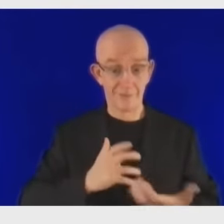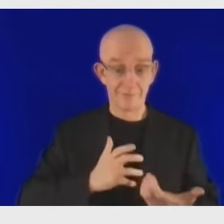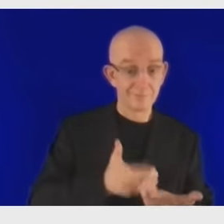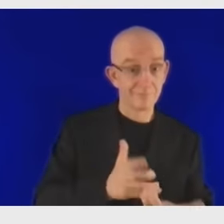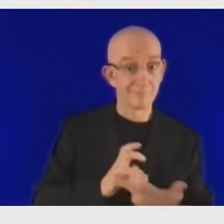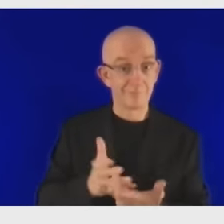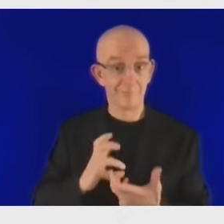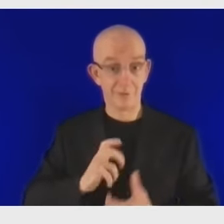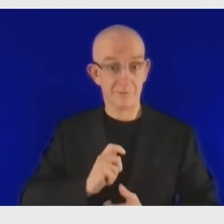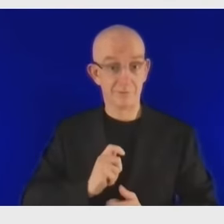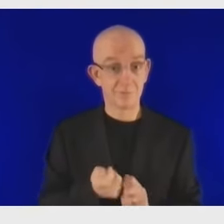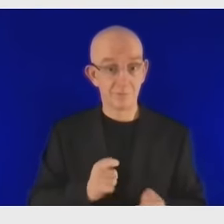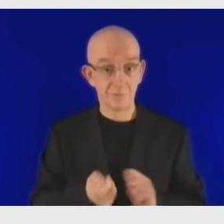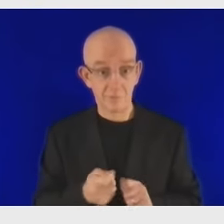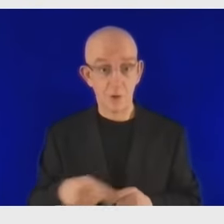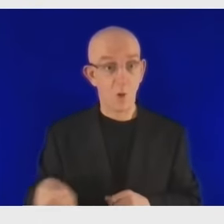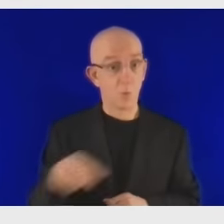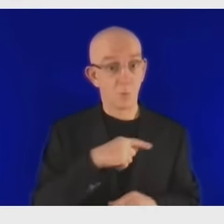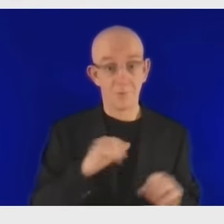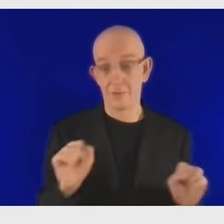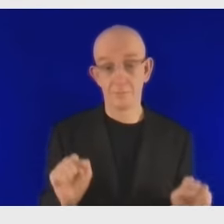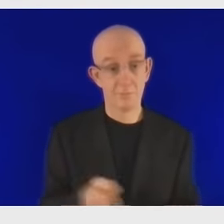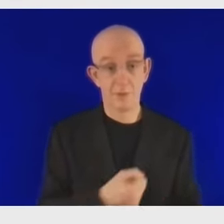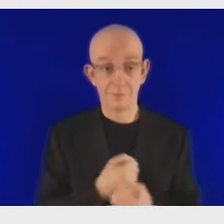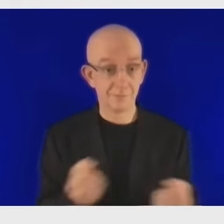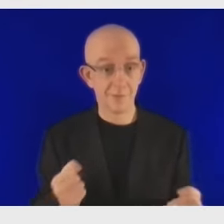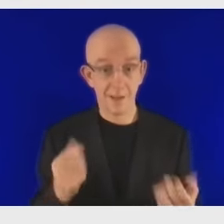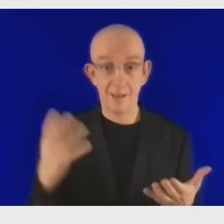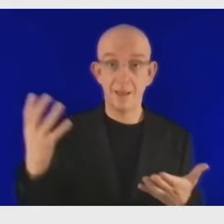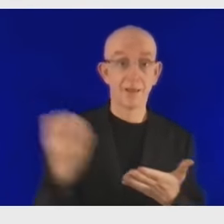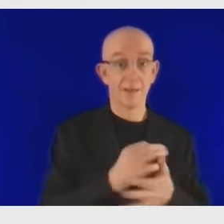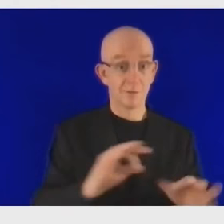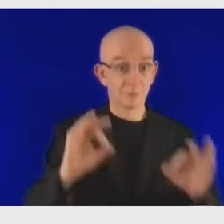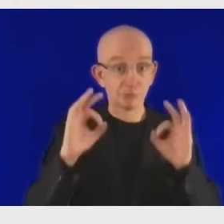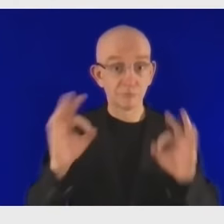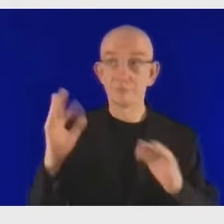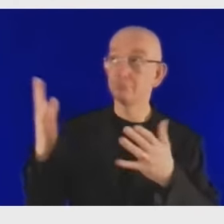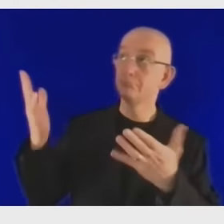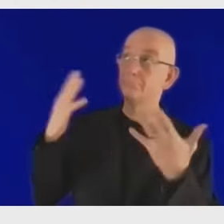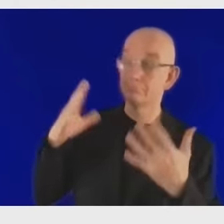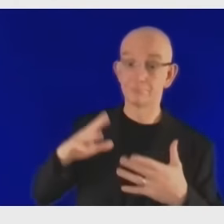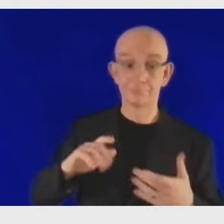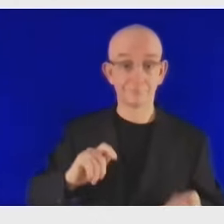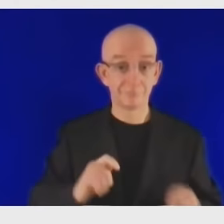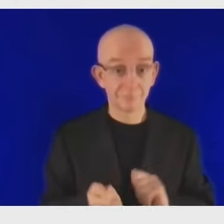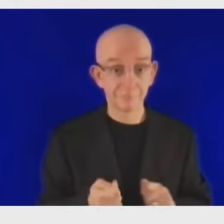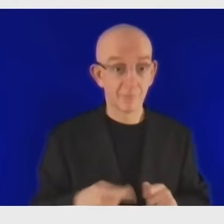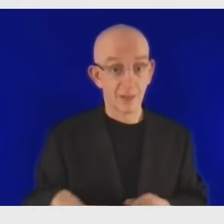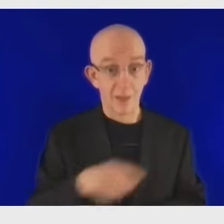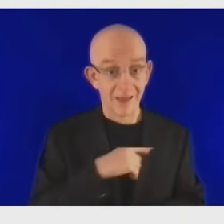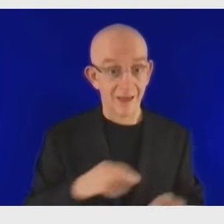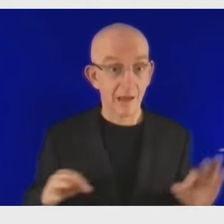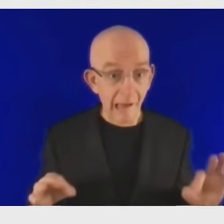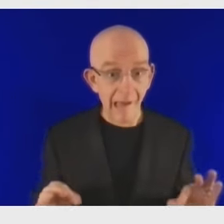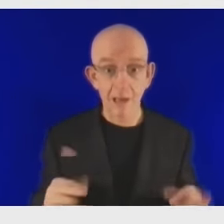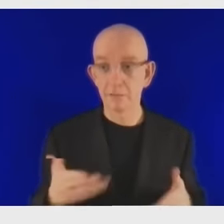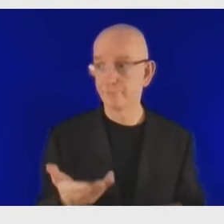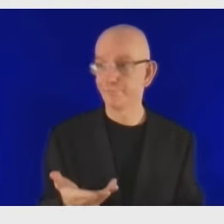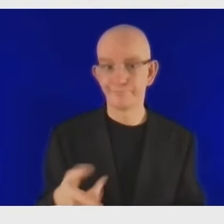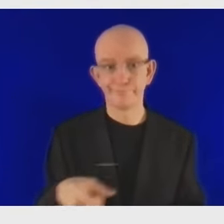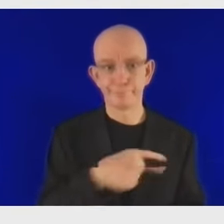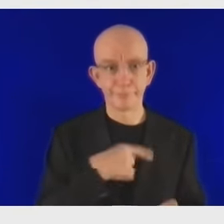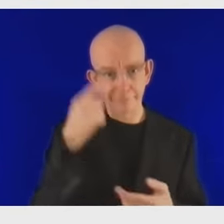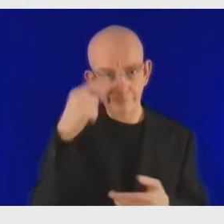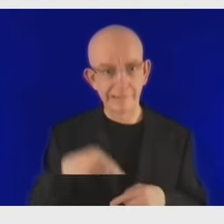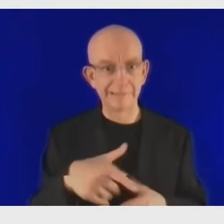disaster management, if we are not working on terms of agriculture management and agriculture planning. So it is very important for us